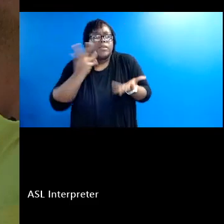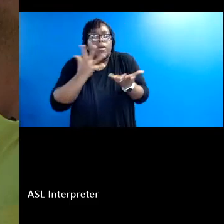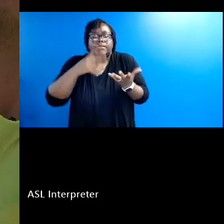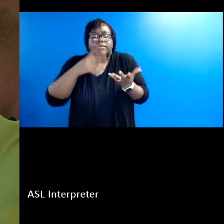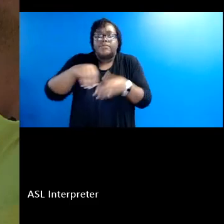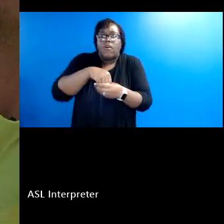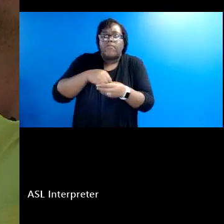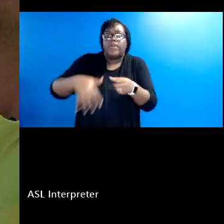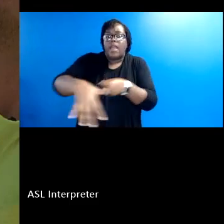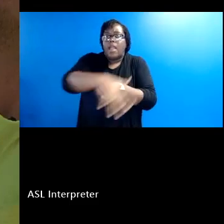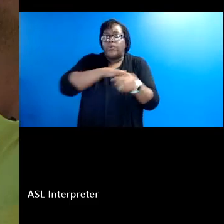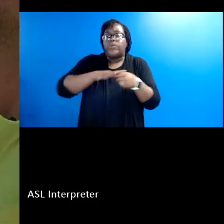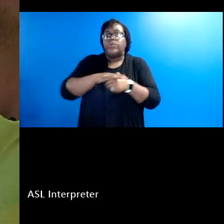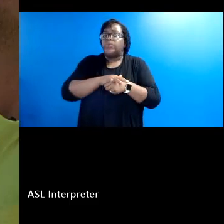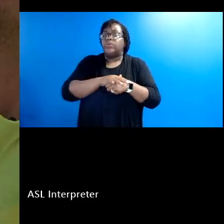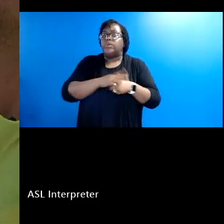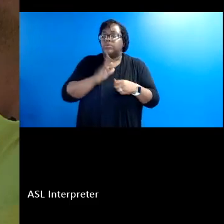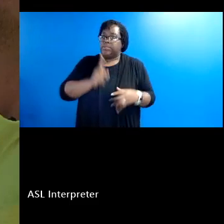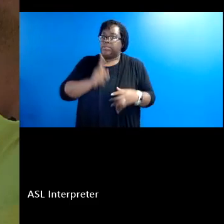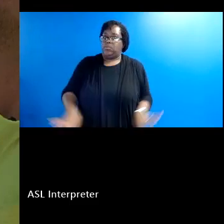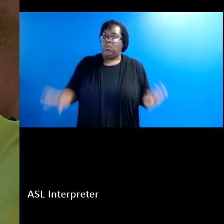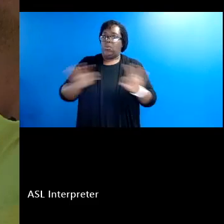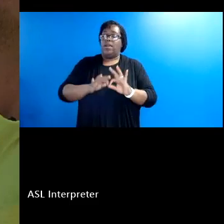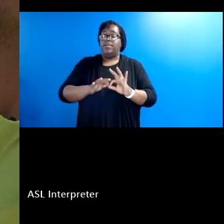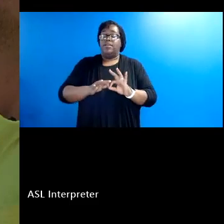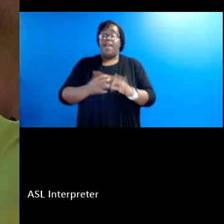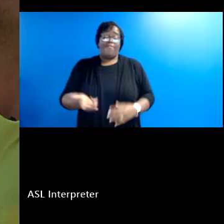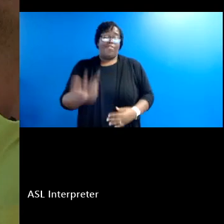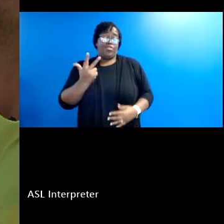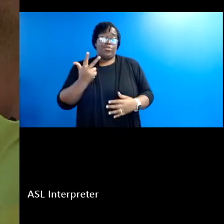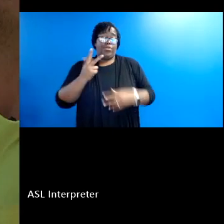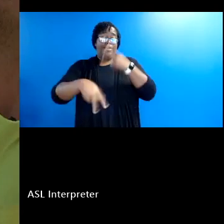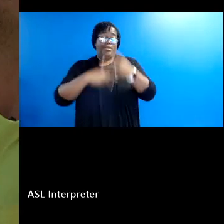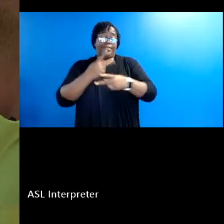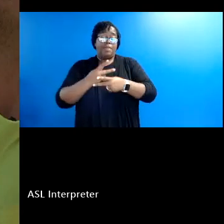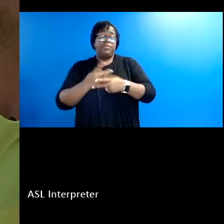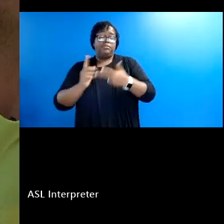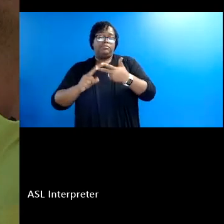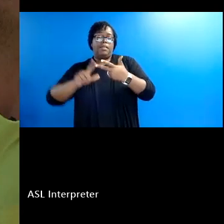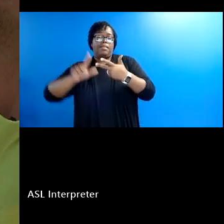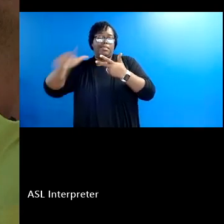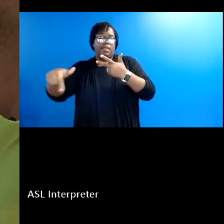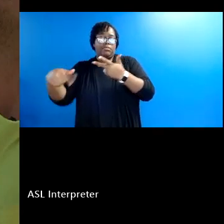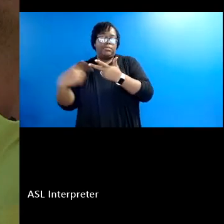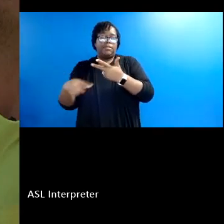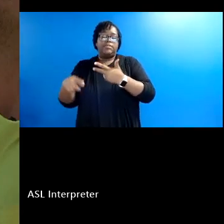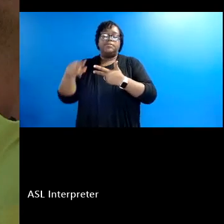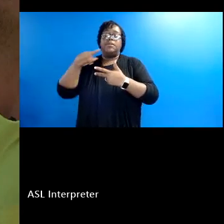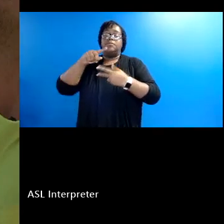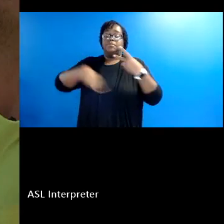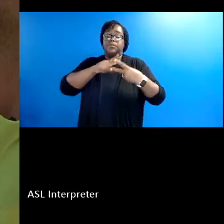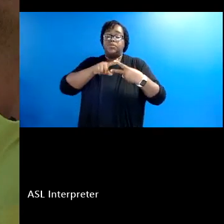this is really important to us. So there are two types, there's actually three, and I'll talk about the third in a second, but there are two types of